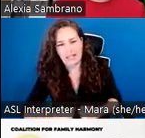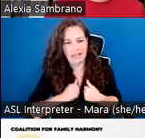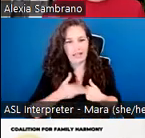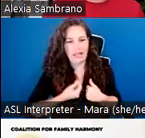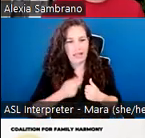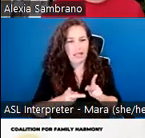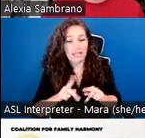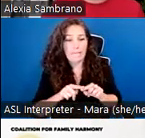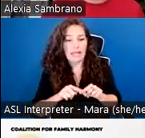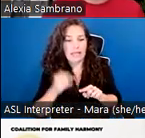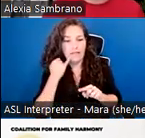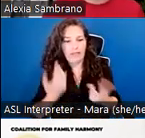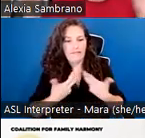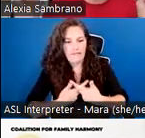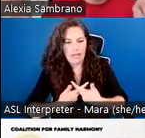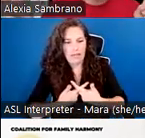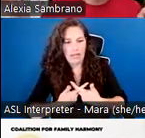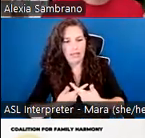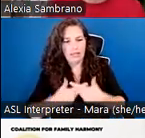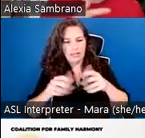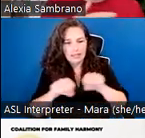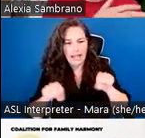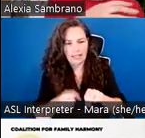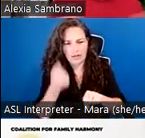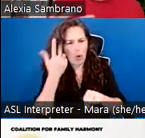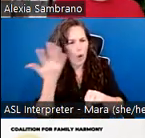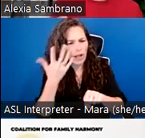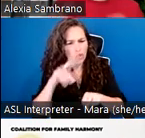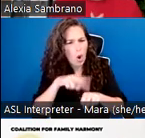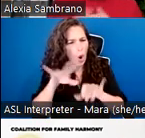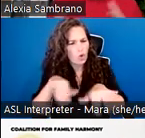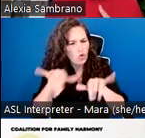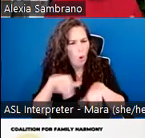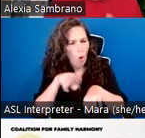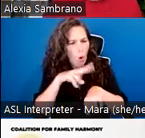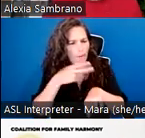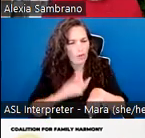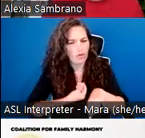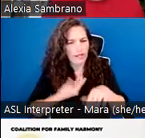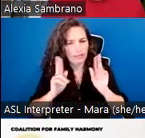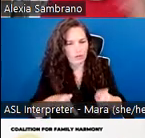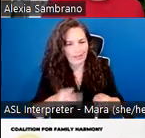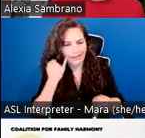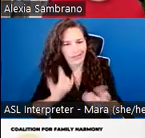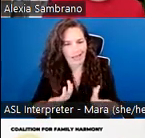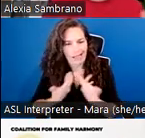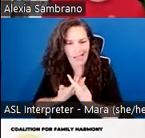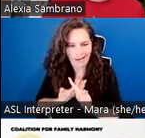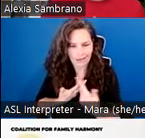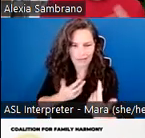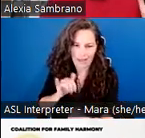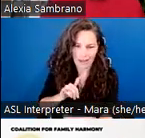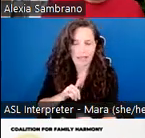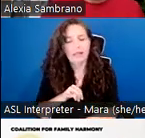fit society's understanding of a normal trans person, or how good they align with the gender binary. So we really want to make sure that